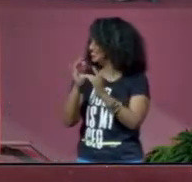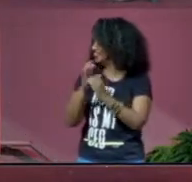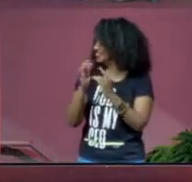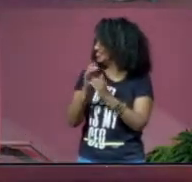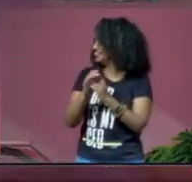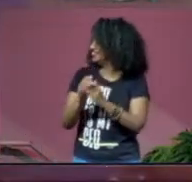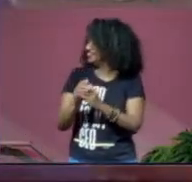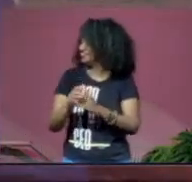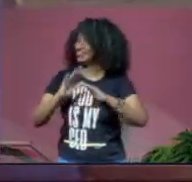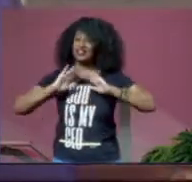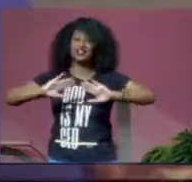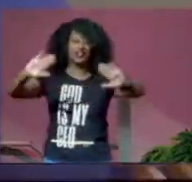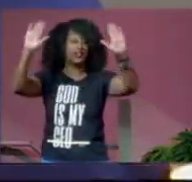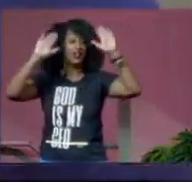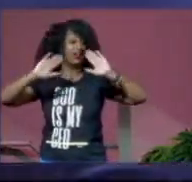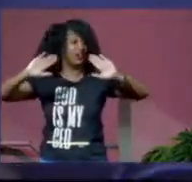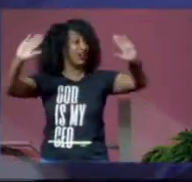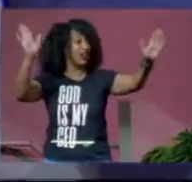in my